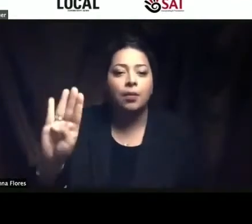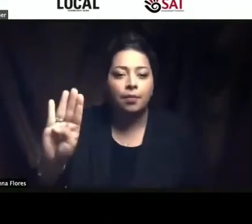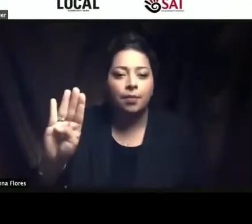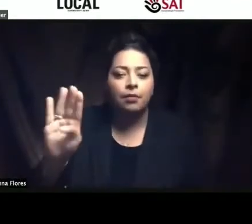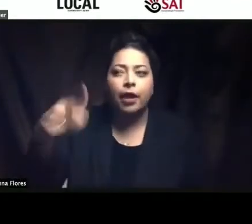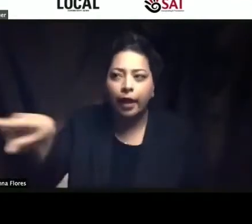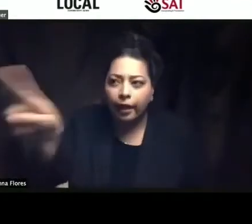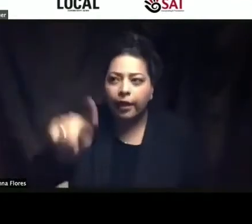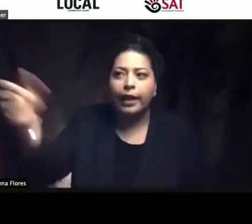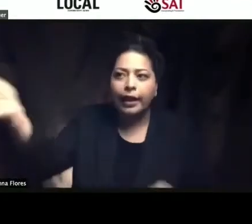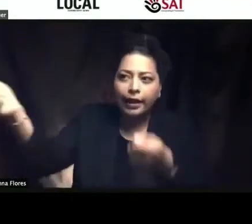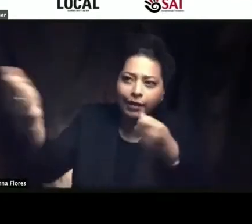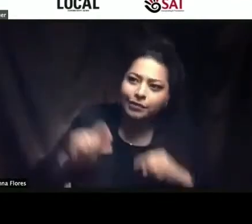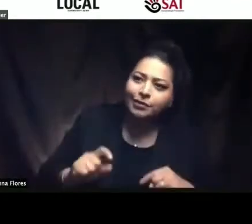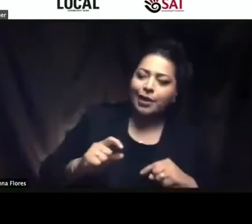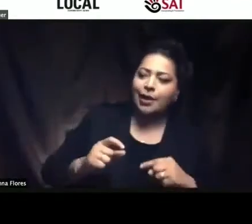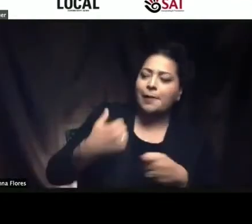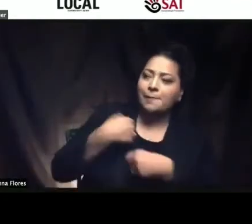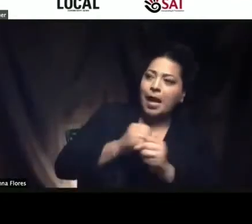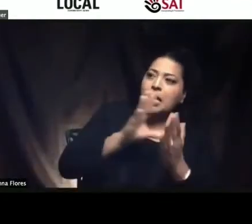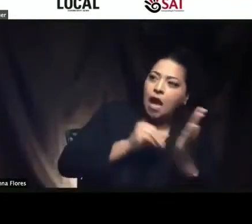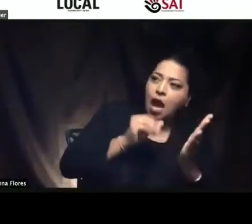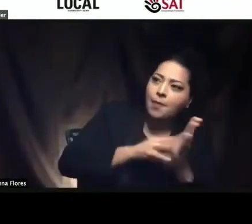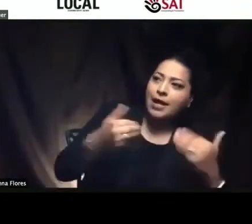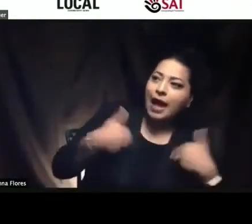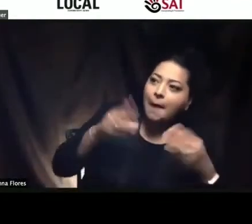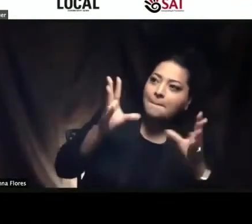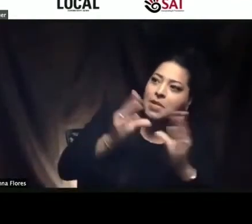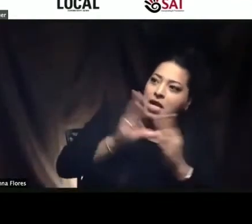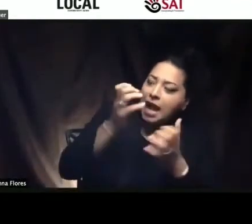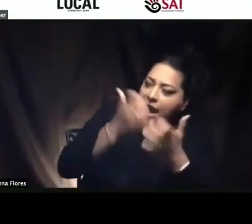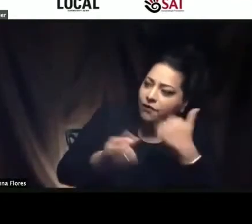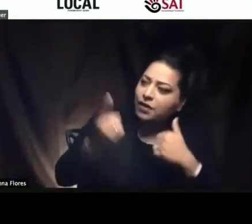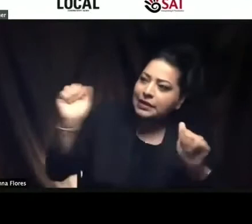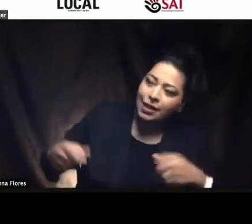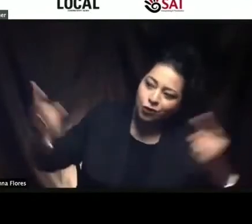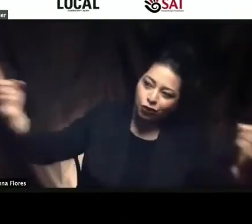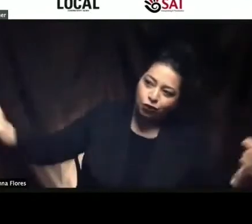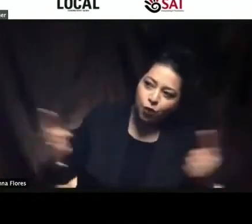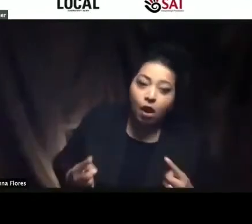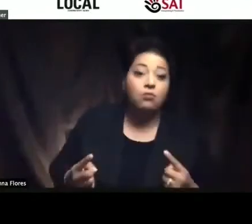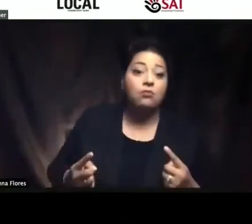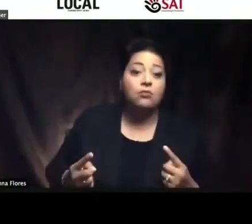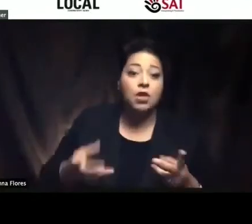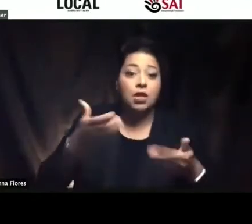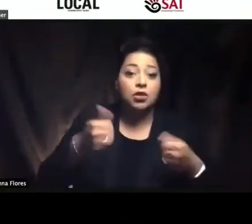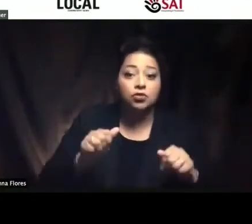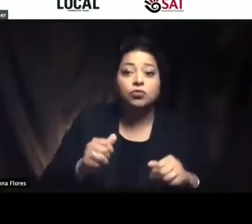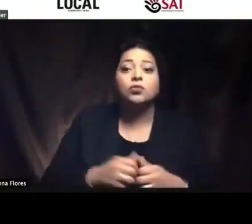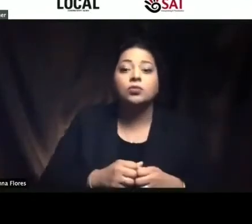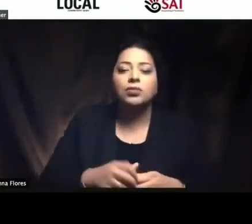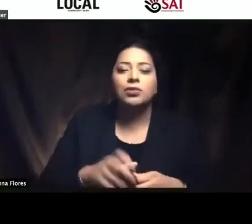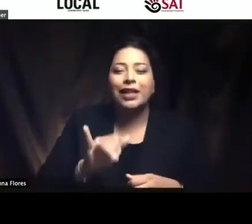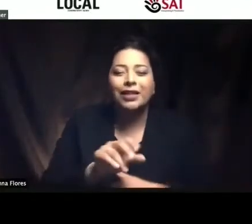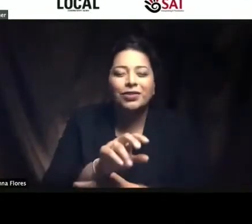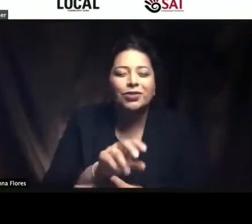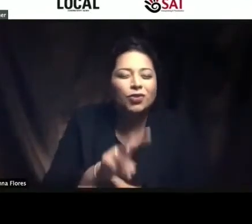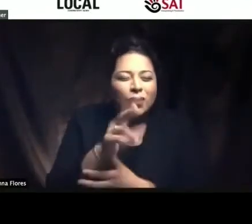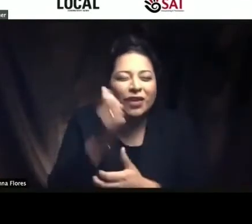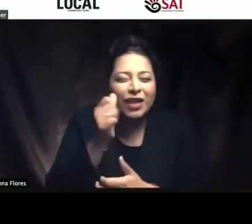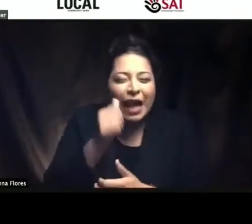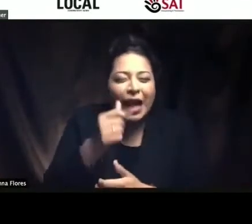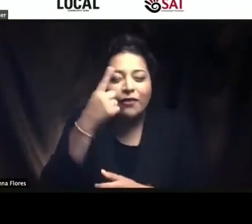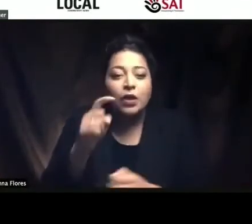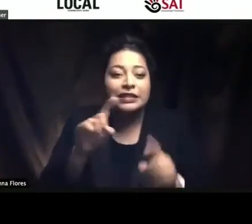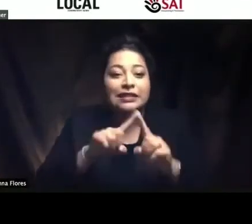they can come and make copies, have meetings, and everybody can come as a coalition building like they do with the Eastern Triangle. It's like 12 neighborhood